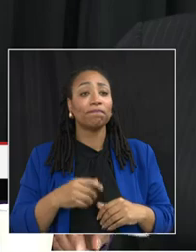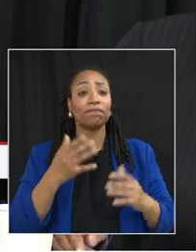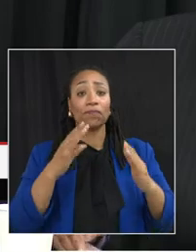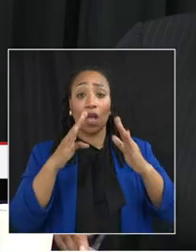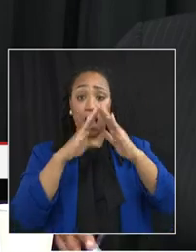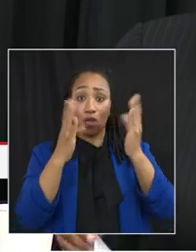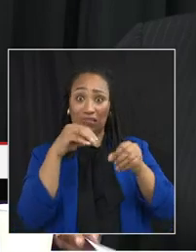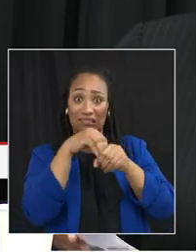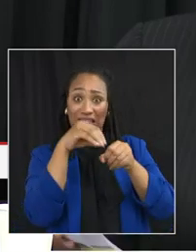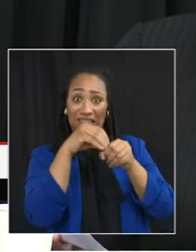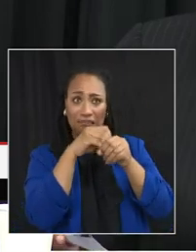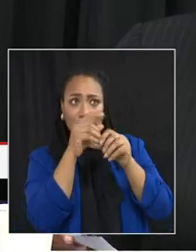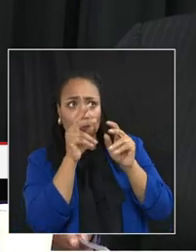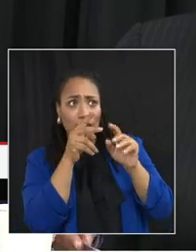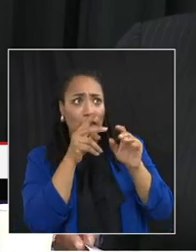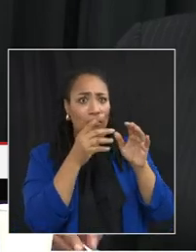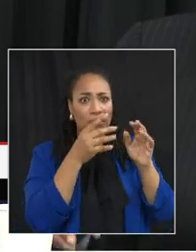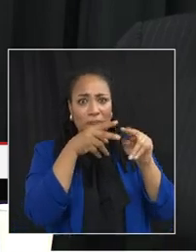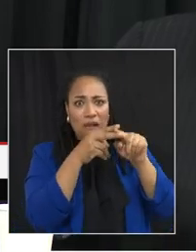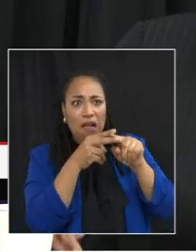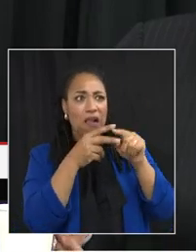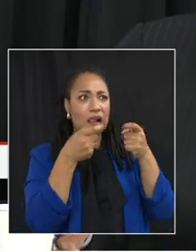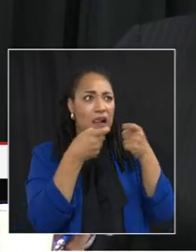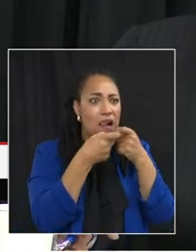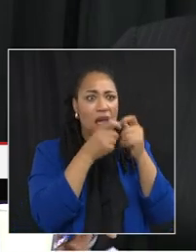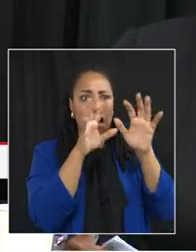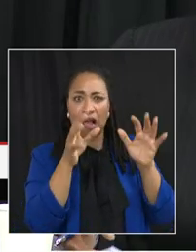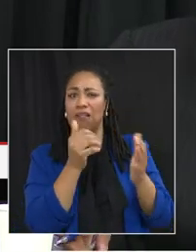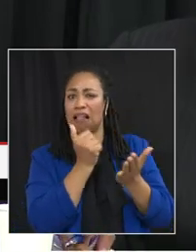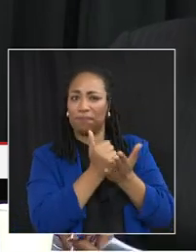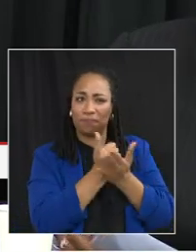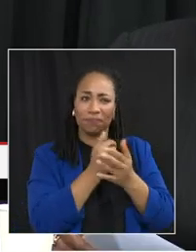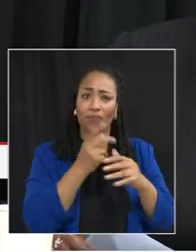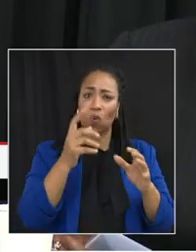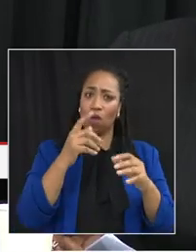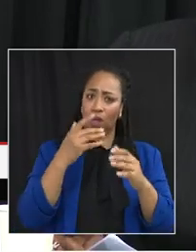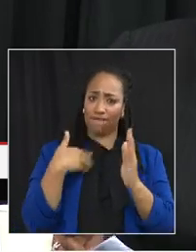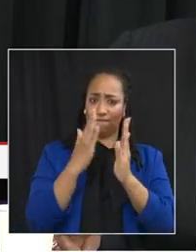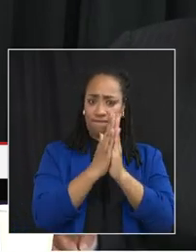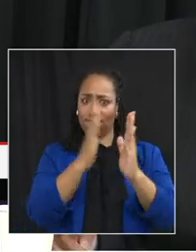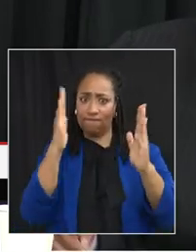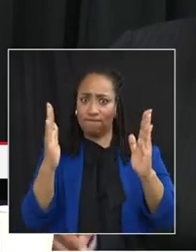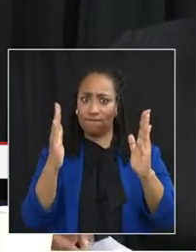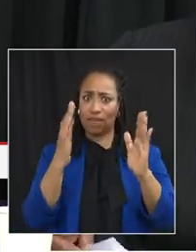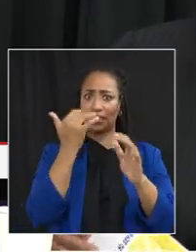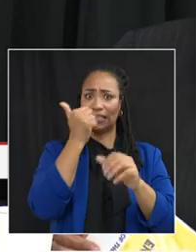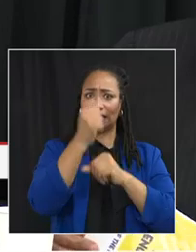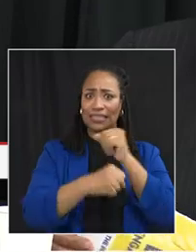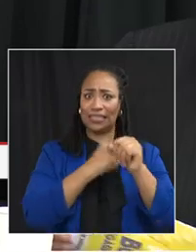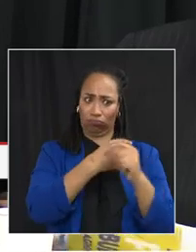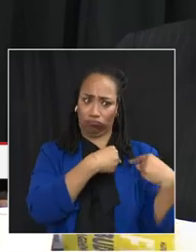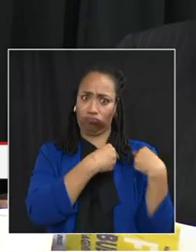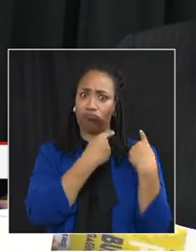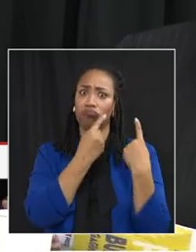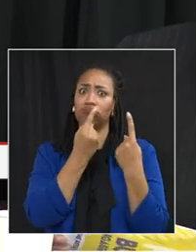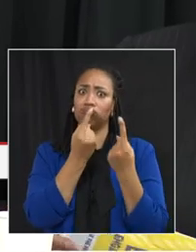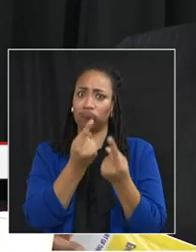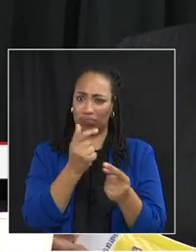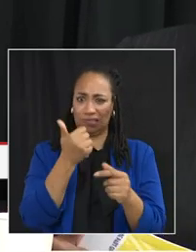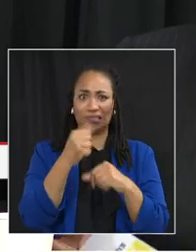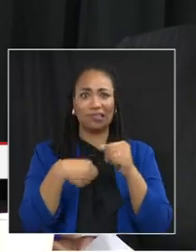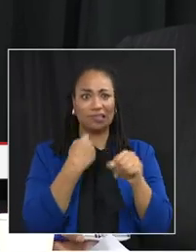we've done it like I think 10 years running and have helped a lot of people.